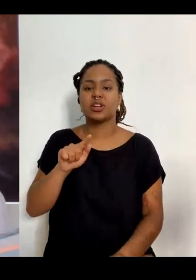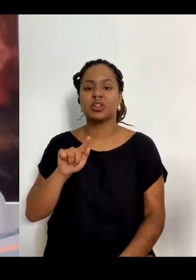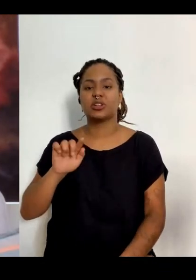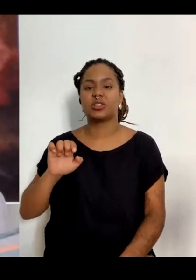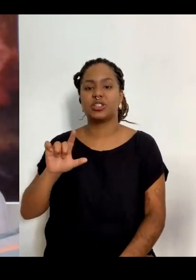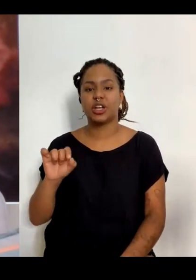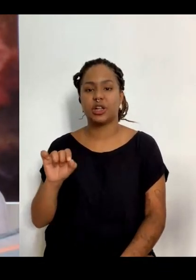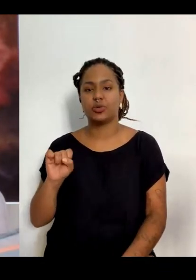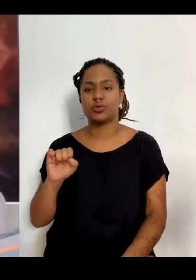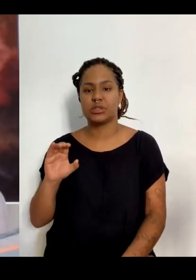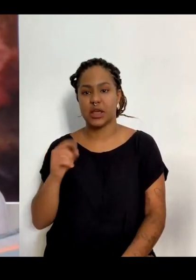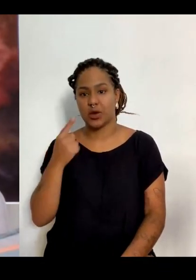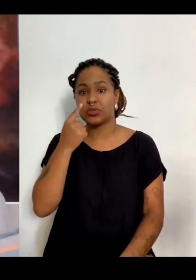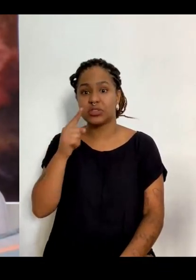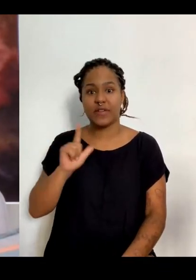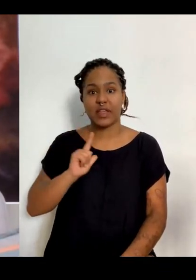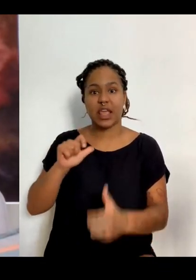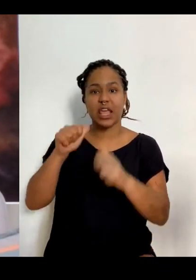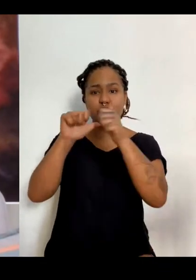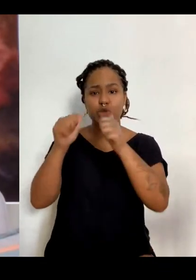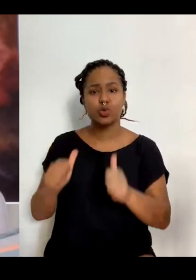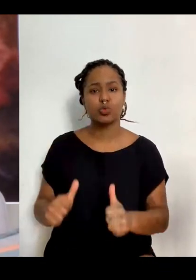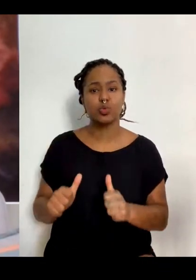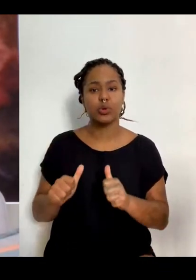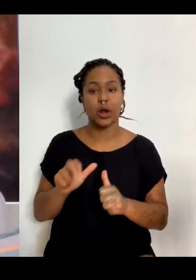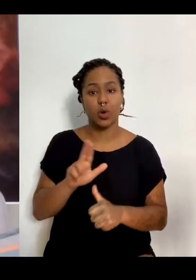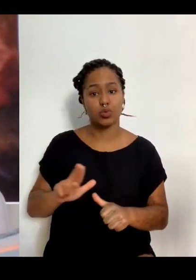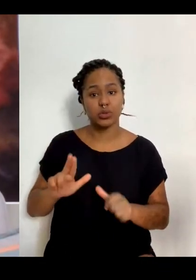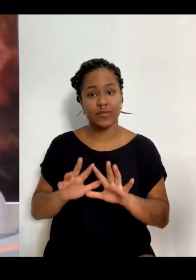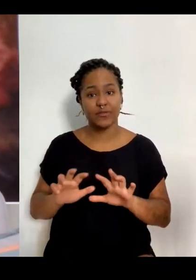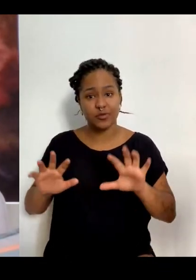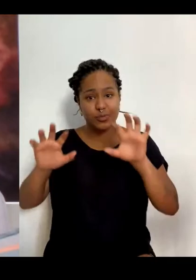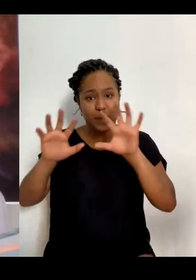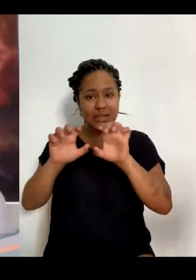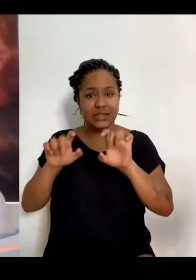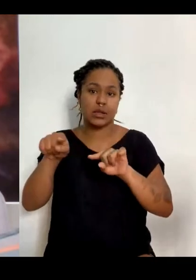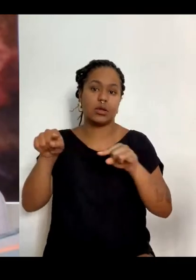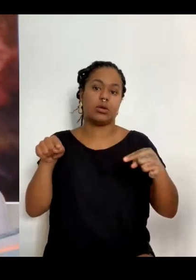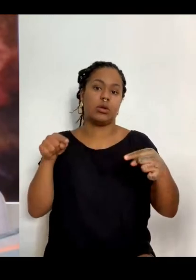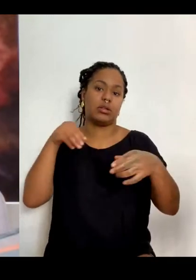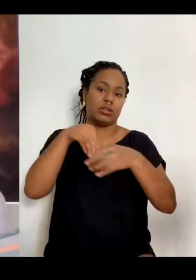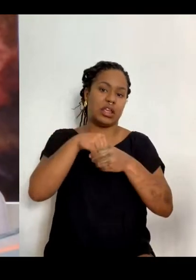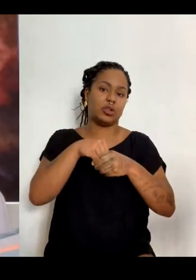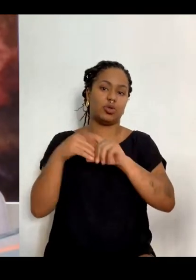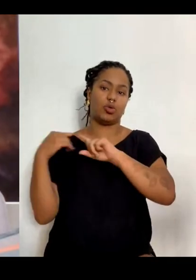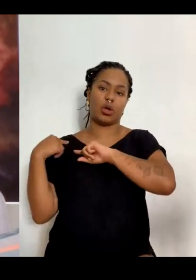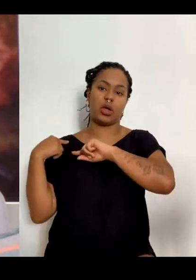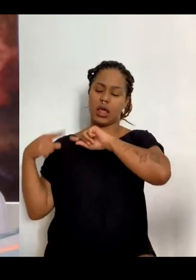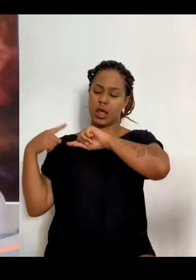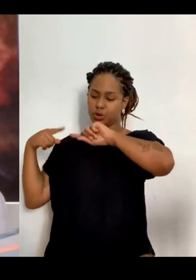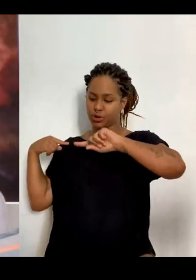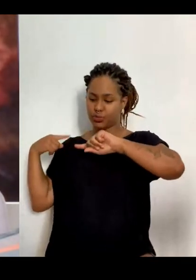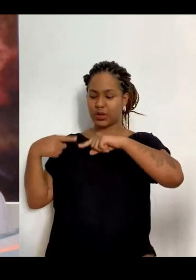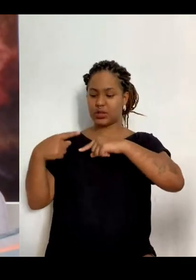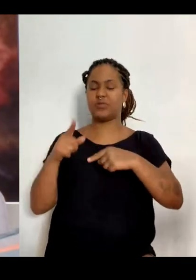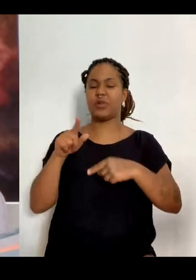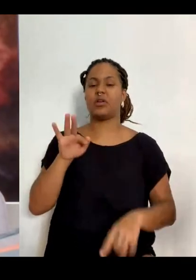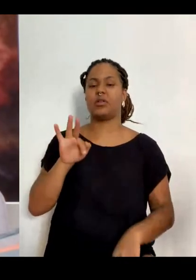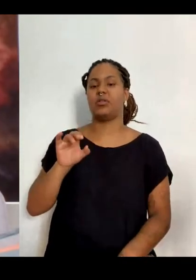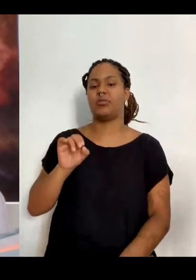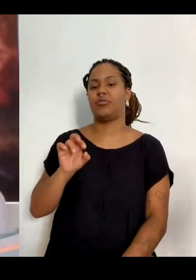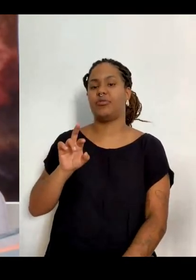retrospective it was called Forever DeYoung and I will come back to it uh could I have the first